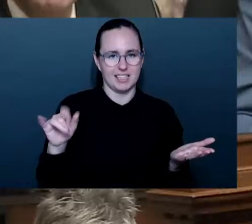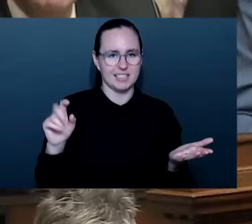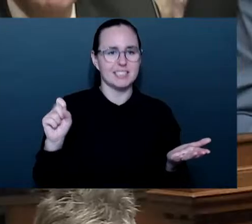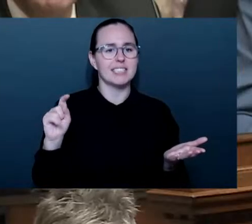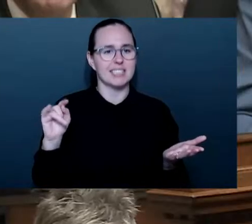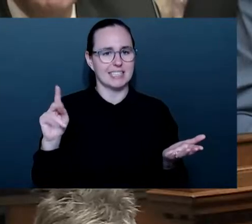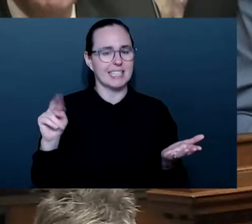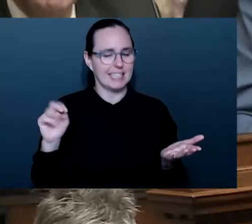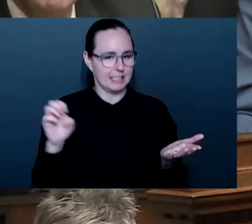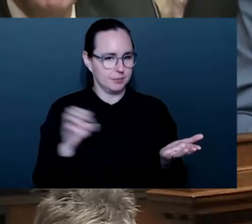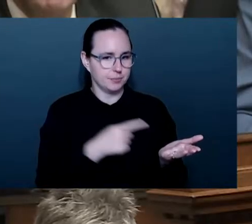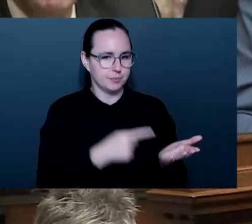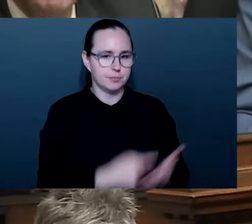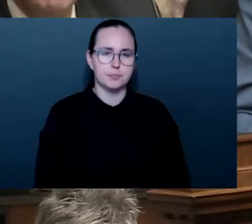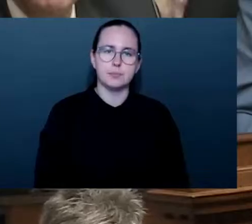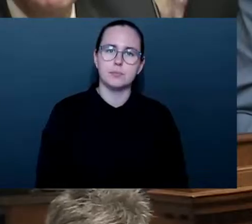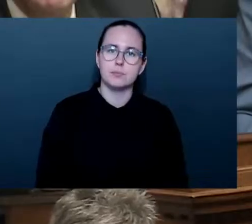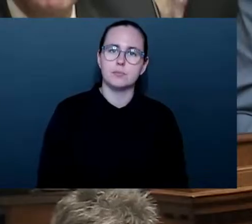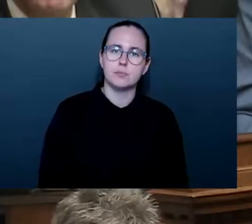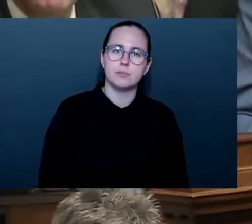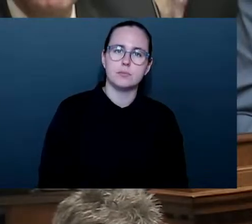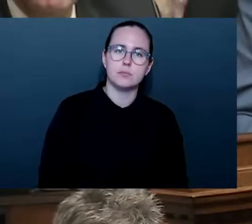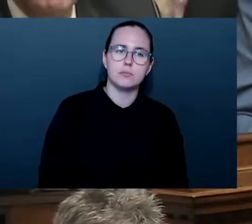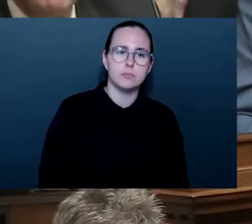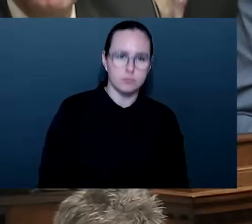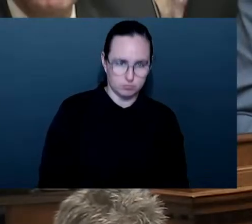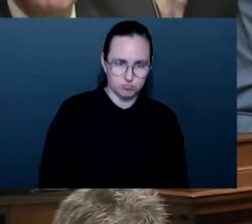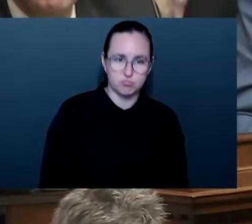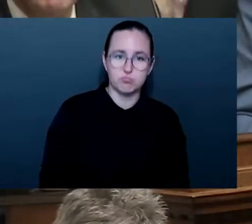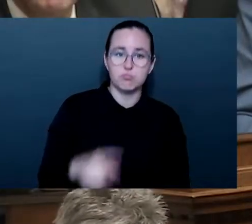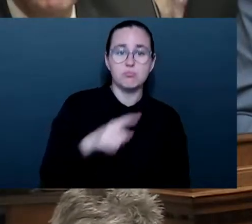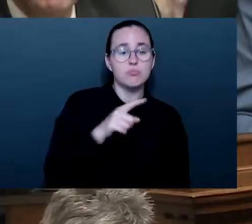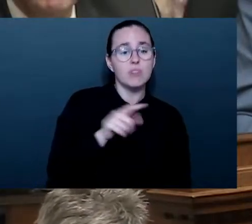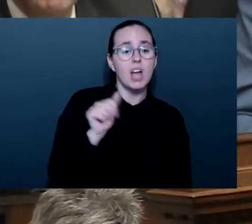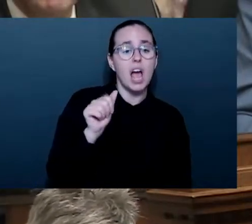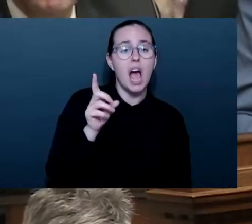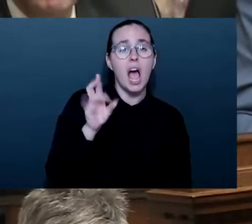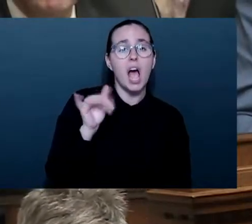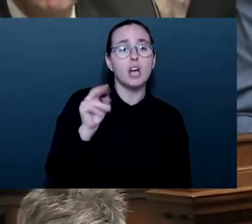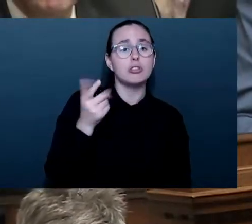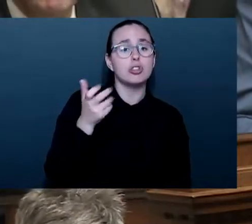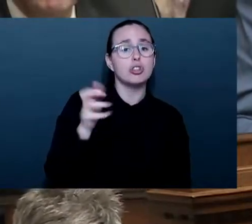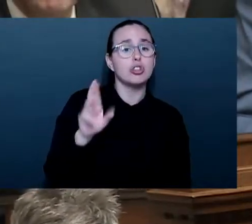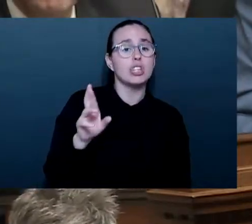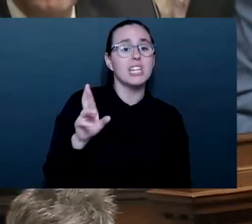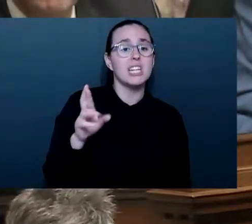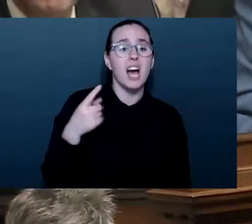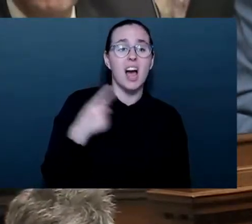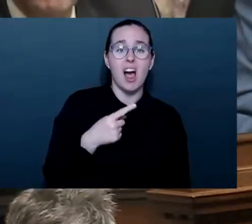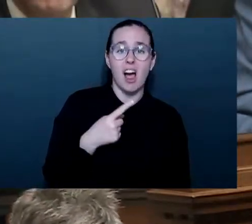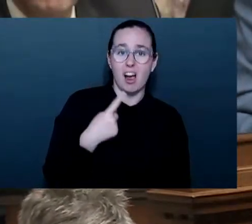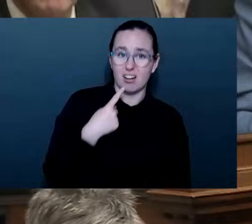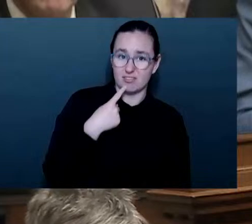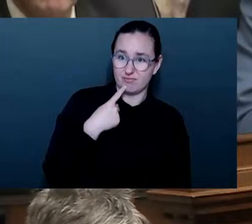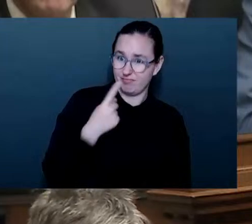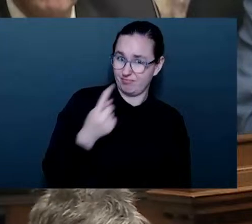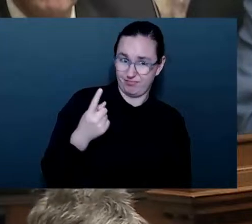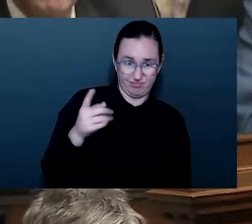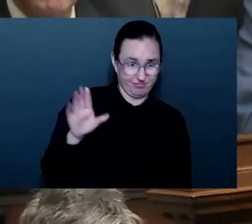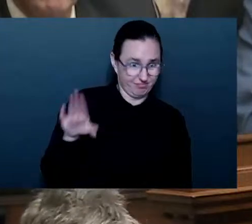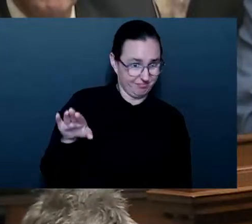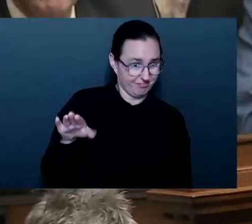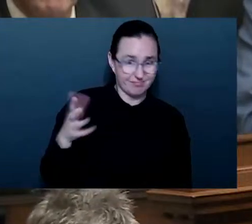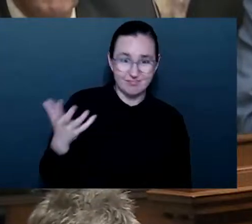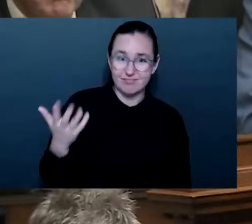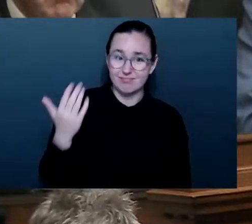nurses working alone with no security, waiting up to an hour for RCMP to respond. What does the minister